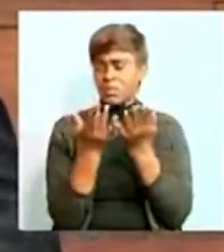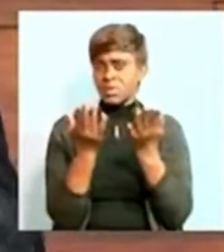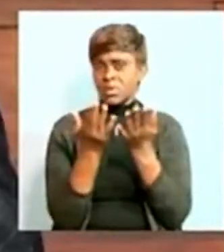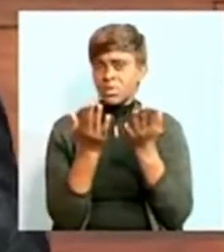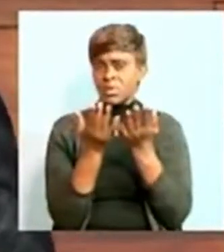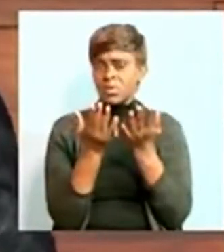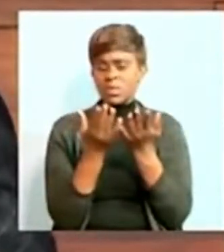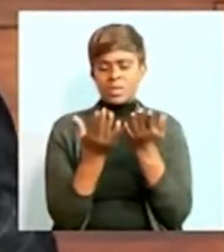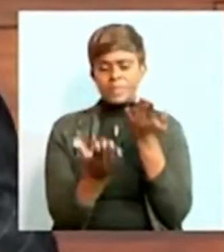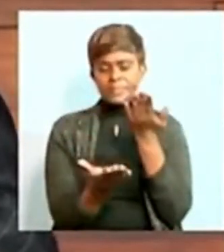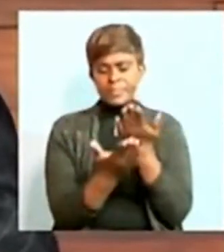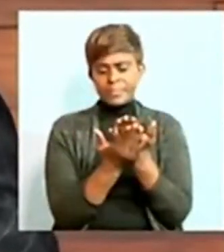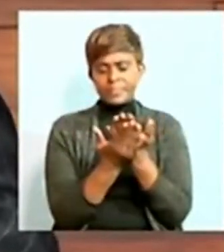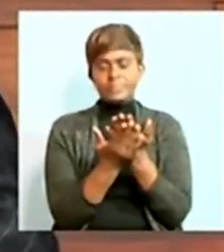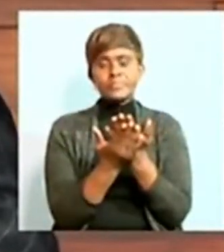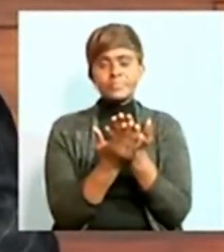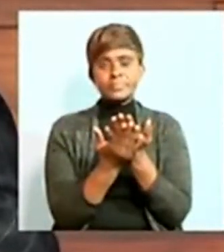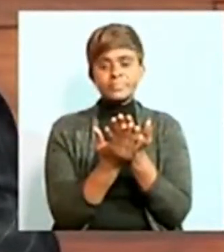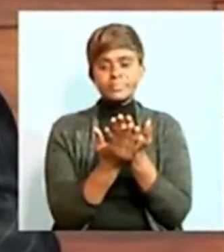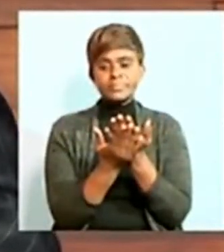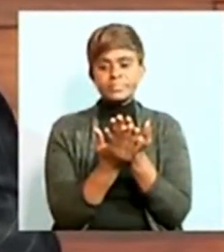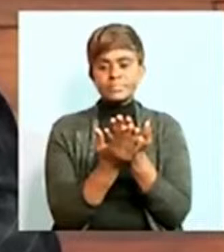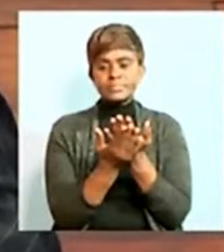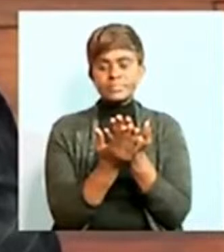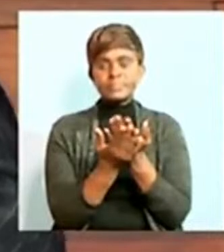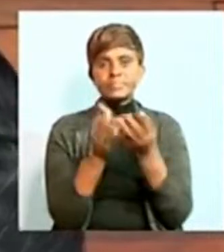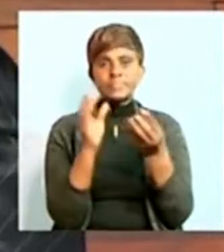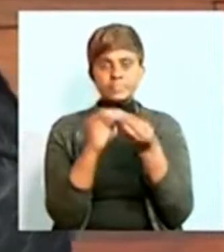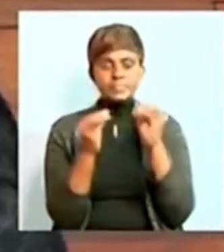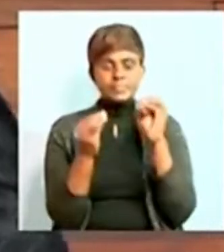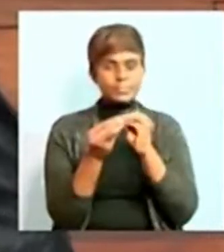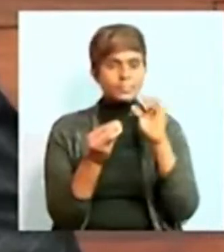On appendix 8, I